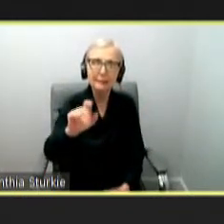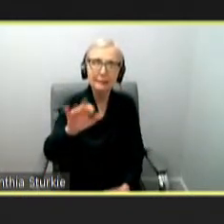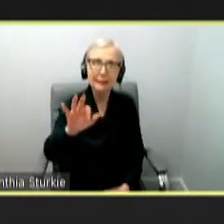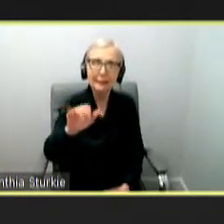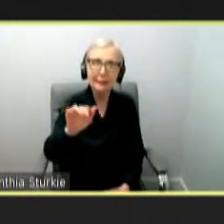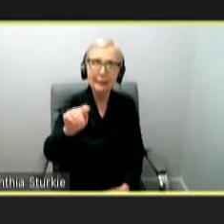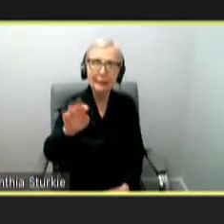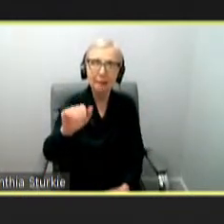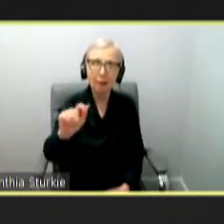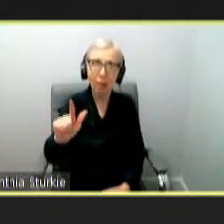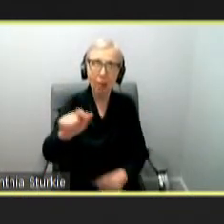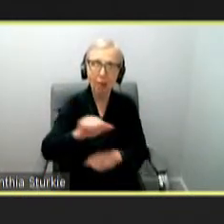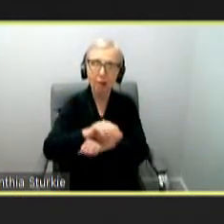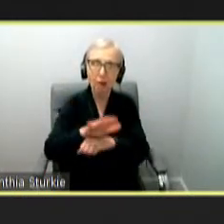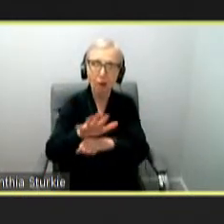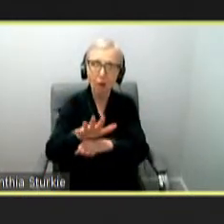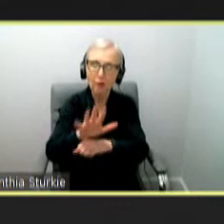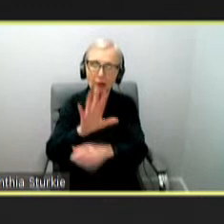this? Thank you.